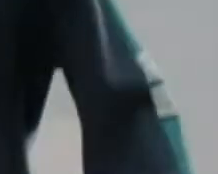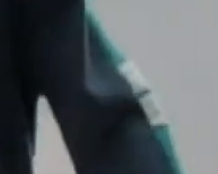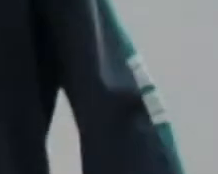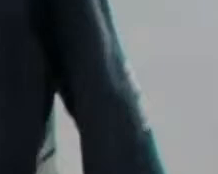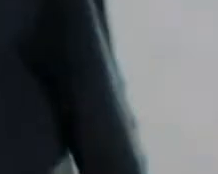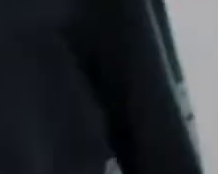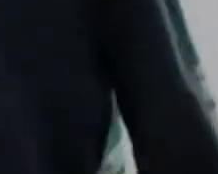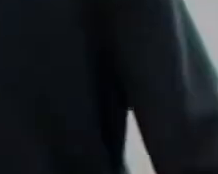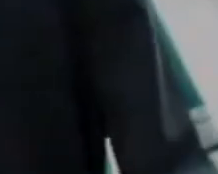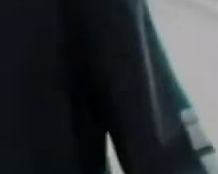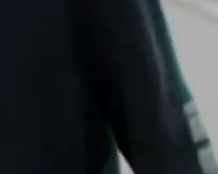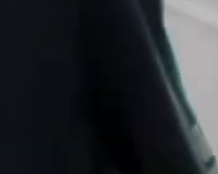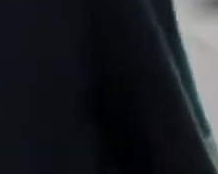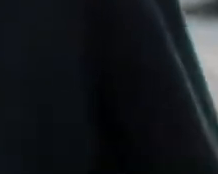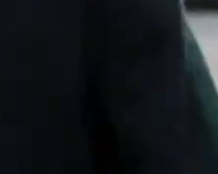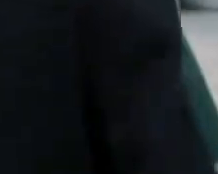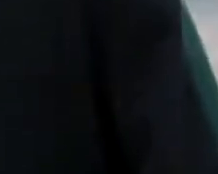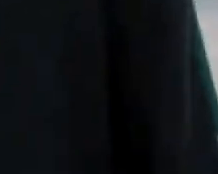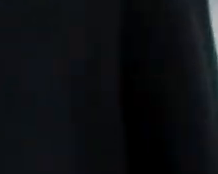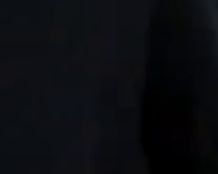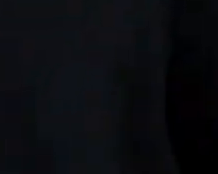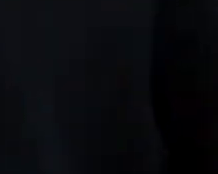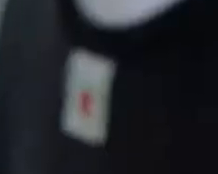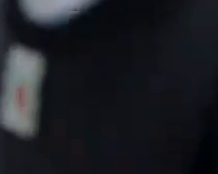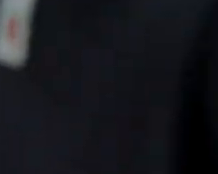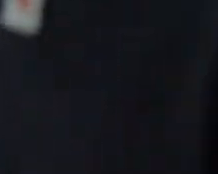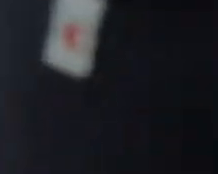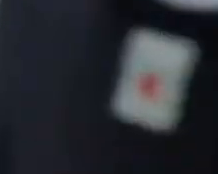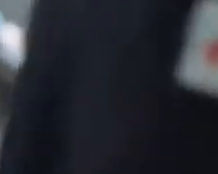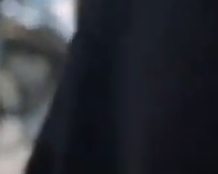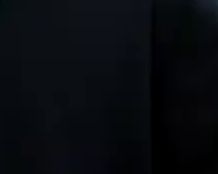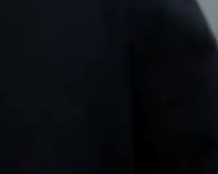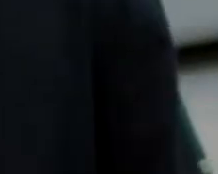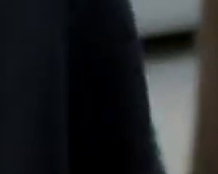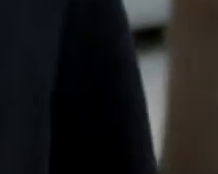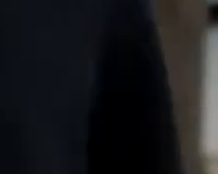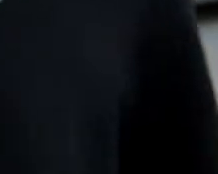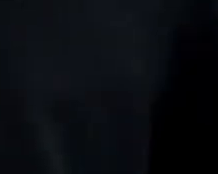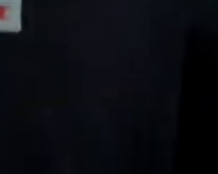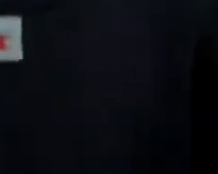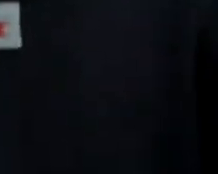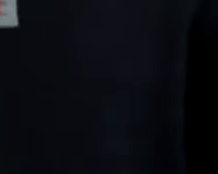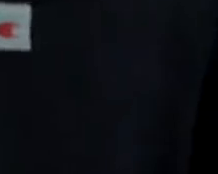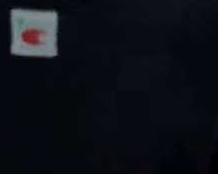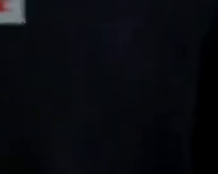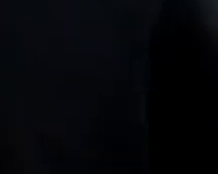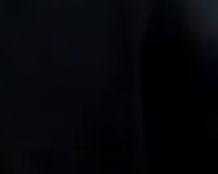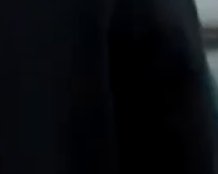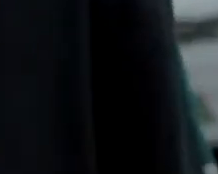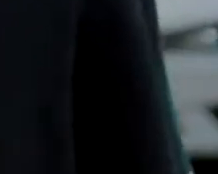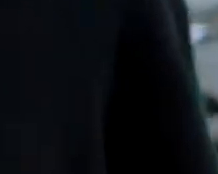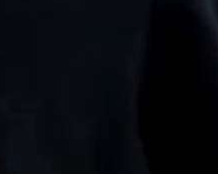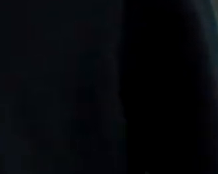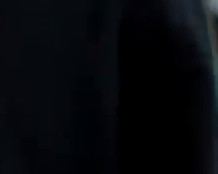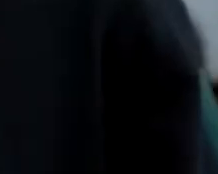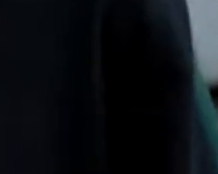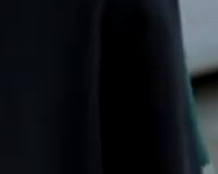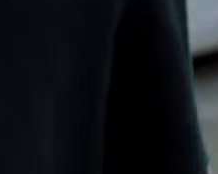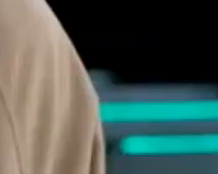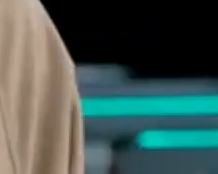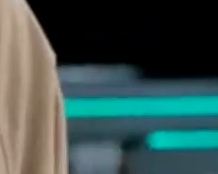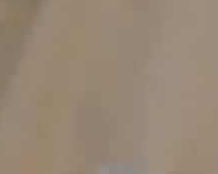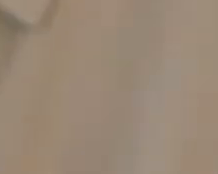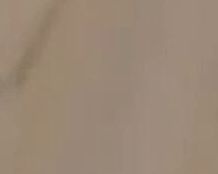mom to say that to us. I also thought she was being unfair. My mom doesn't get to dictate if or when I marry you. You know